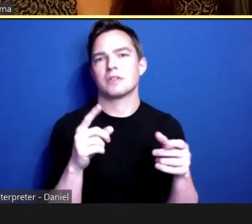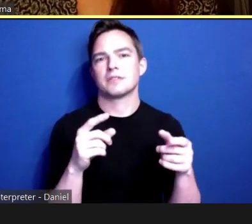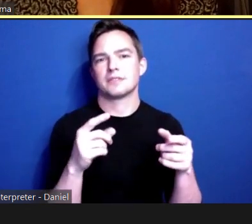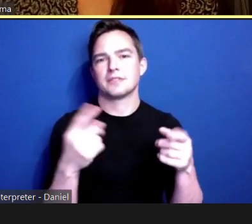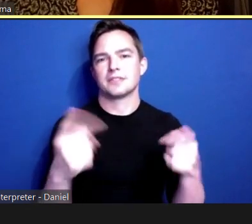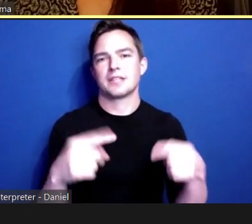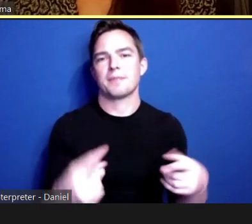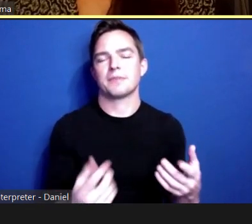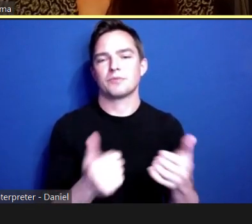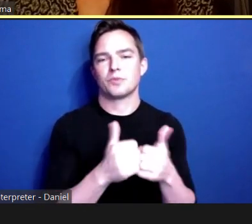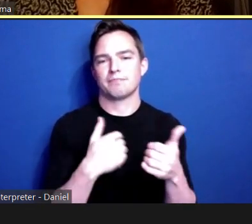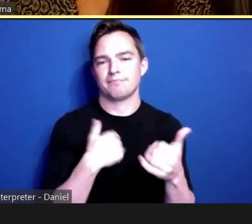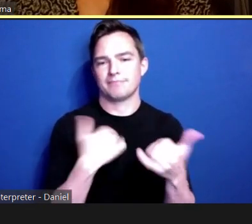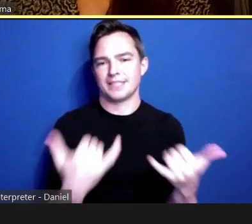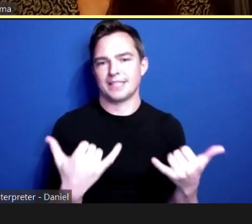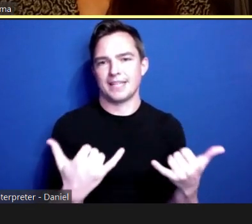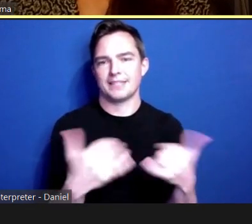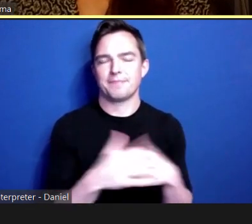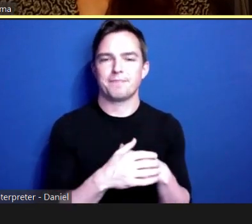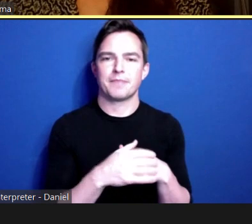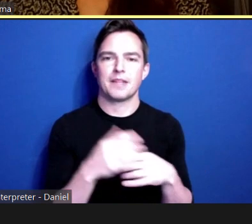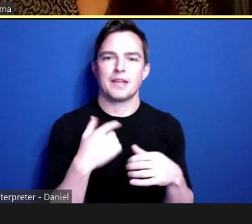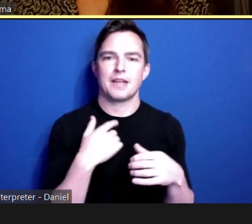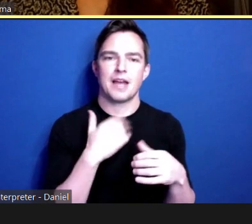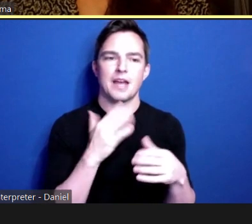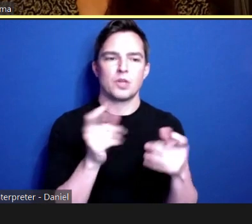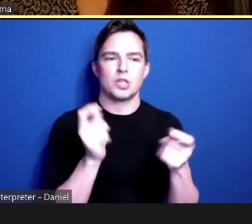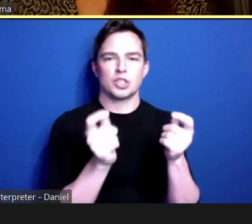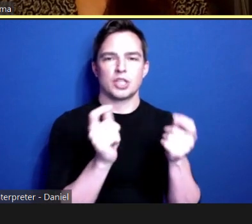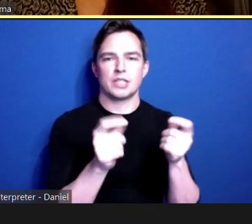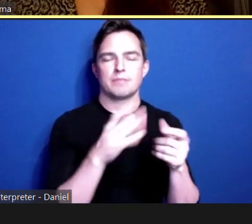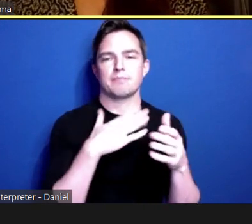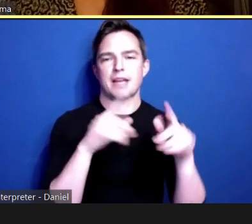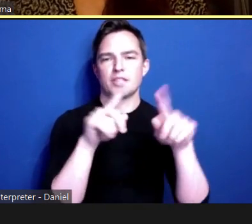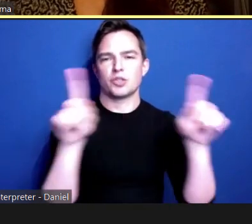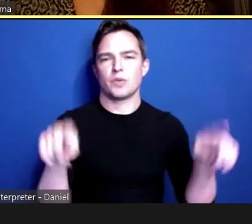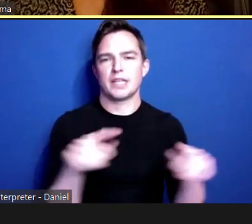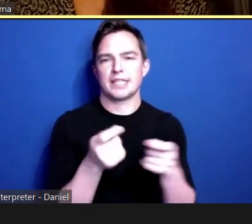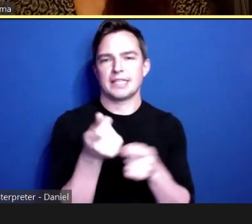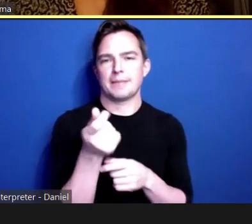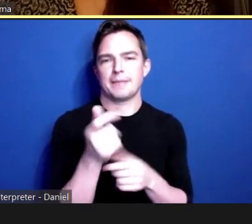me today. Let me adjust my screen just a little bit.